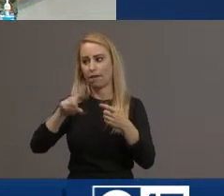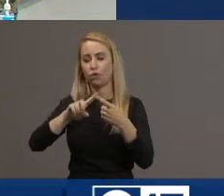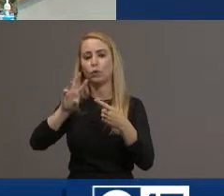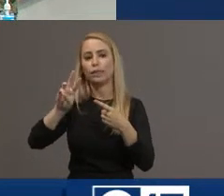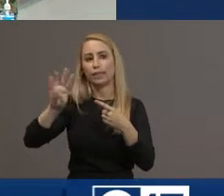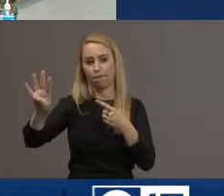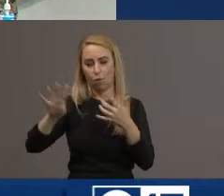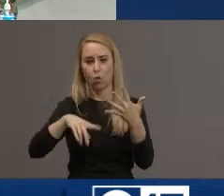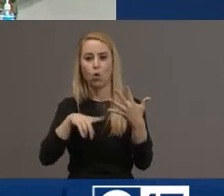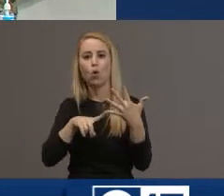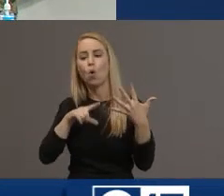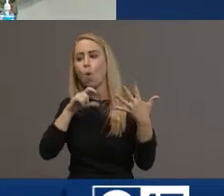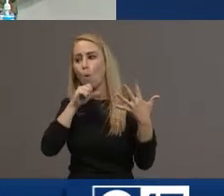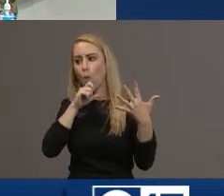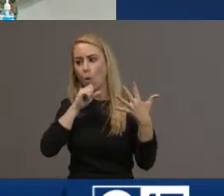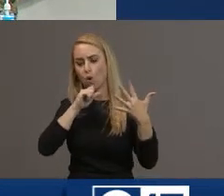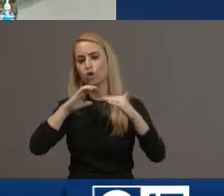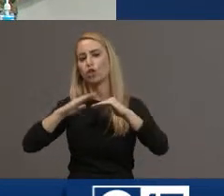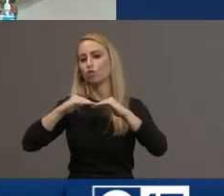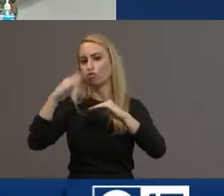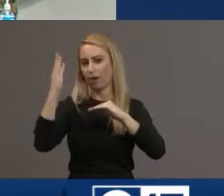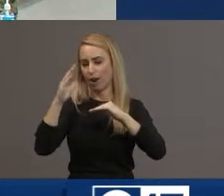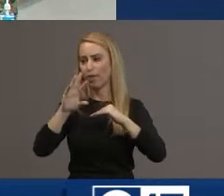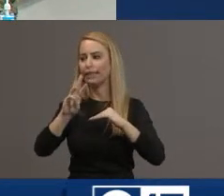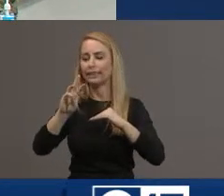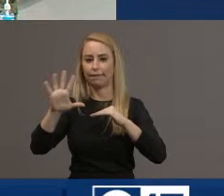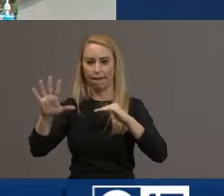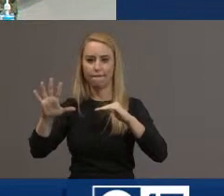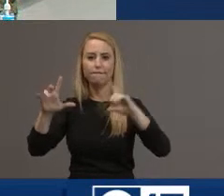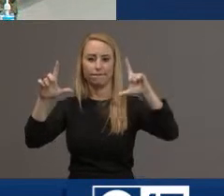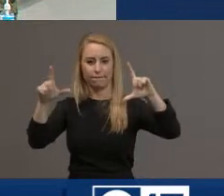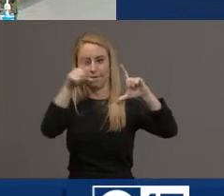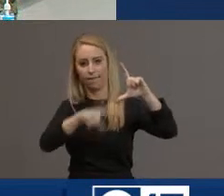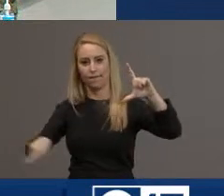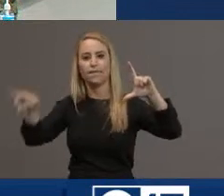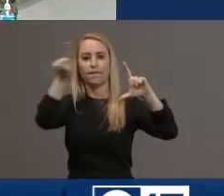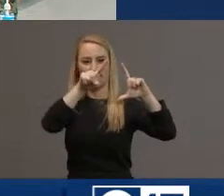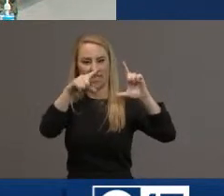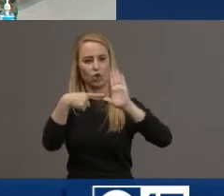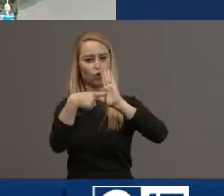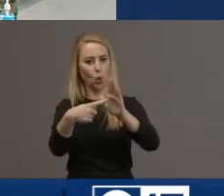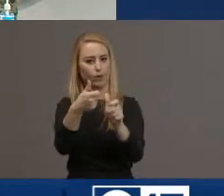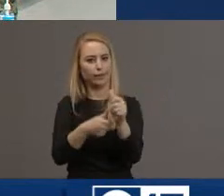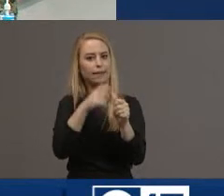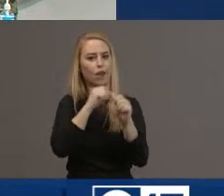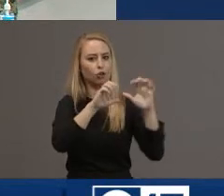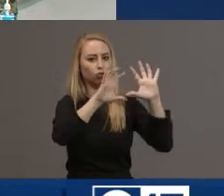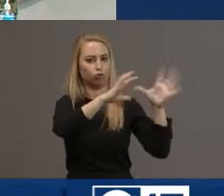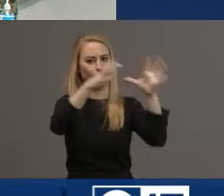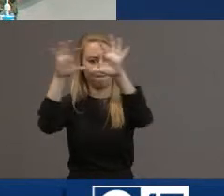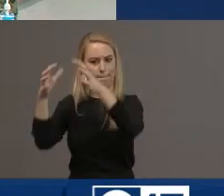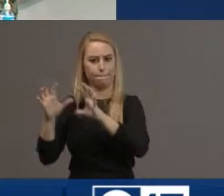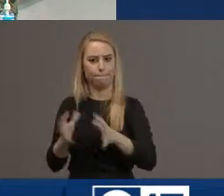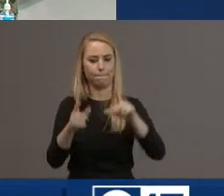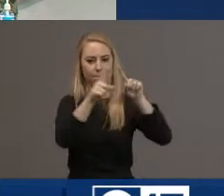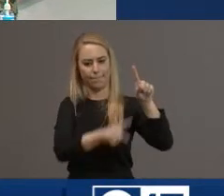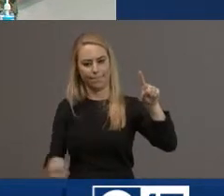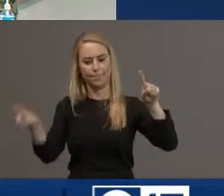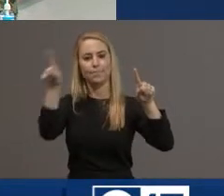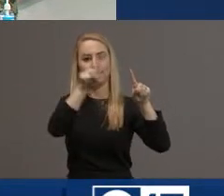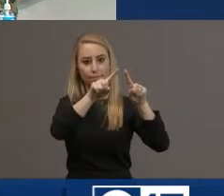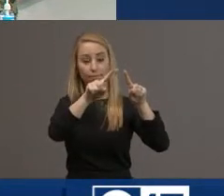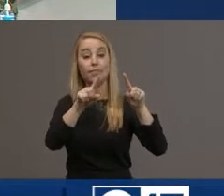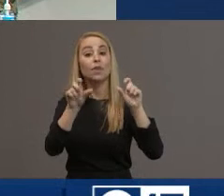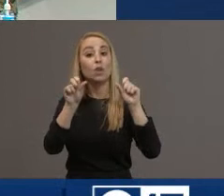And the burnt orange is greater than 65 years old. You can see there's been a